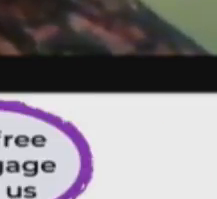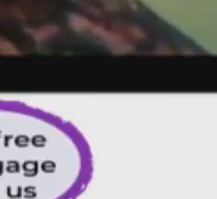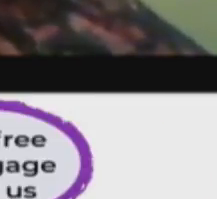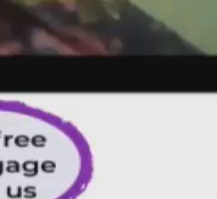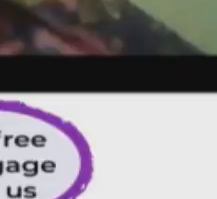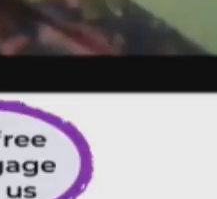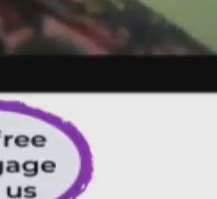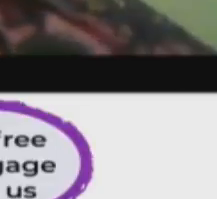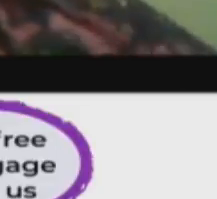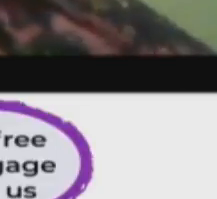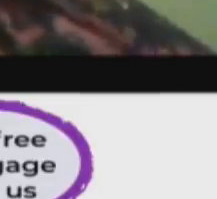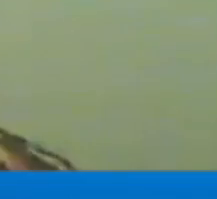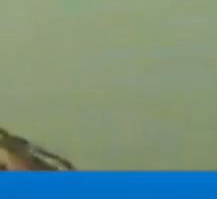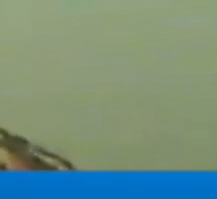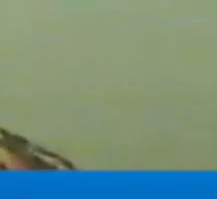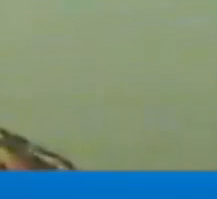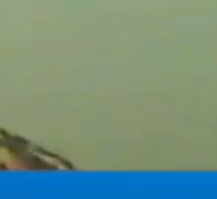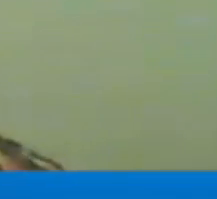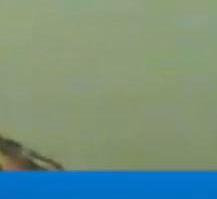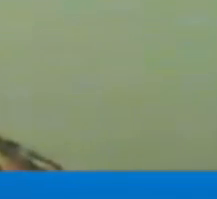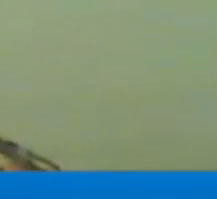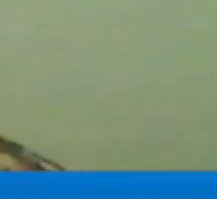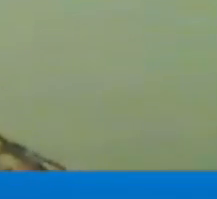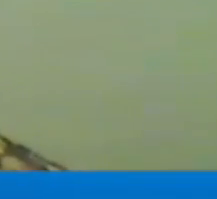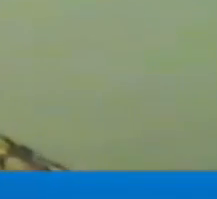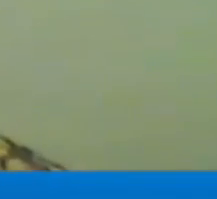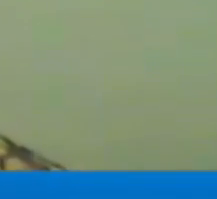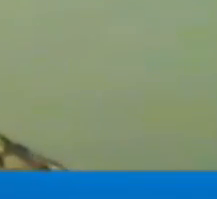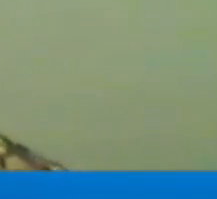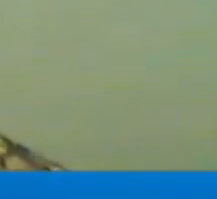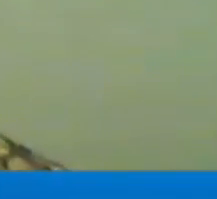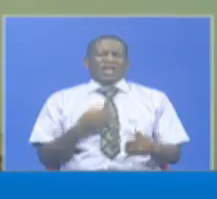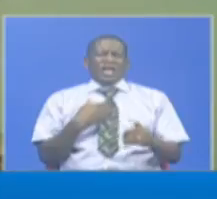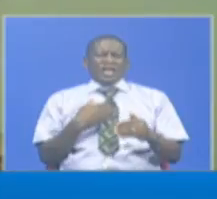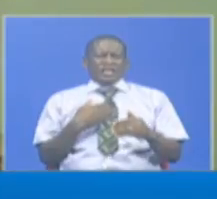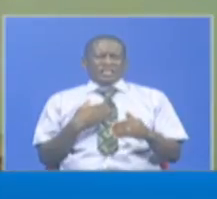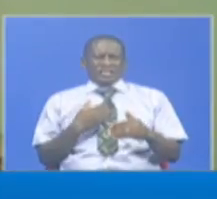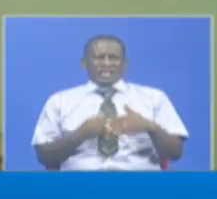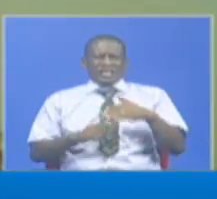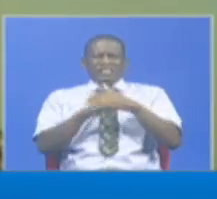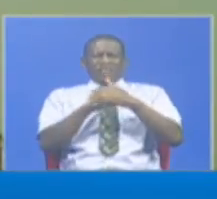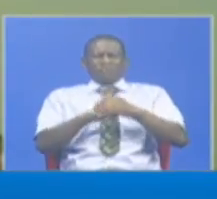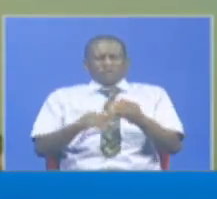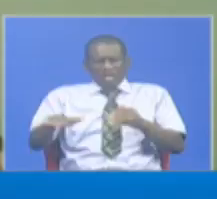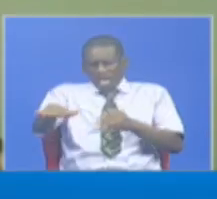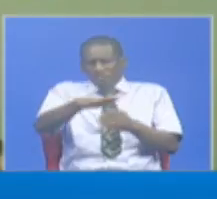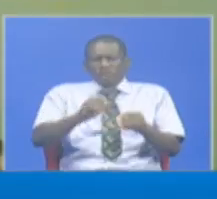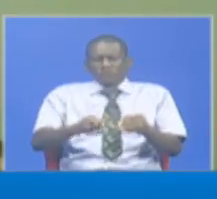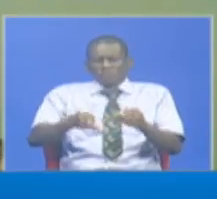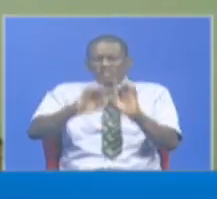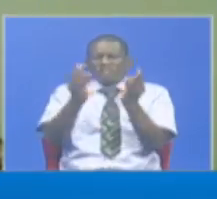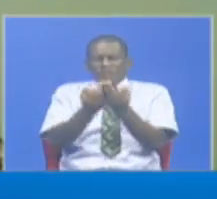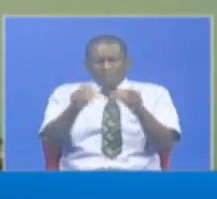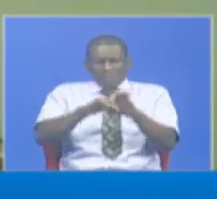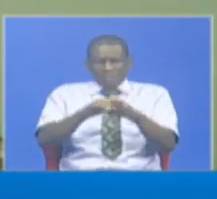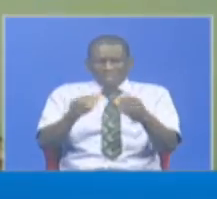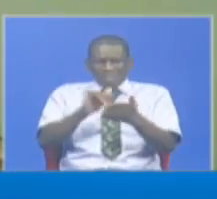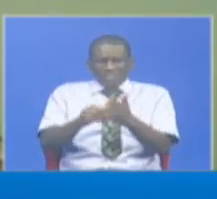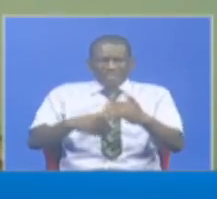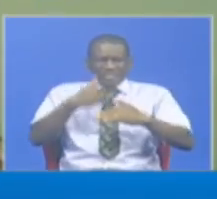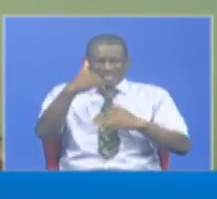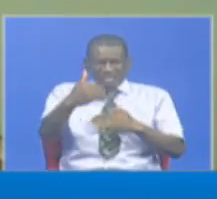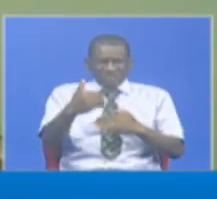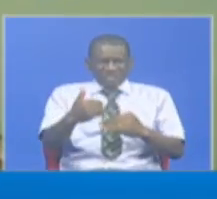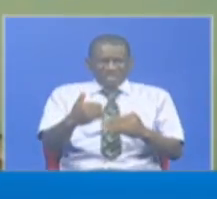after a while, I got a very supportive environment from members of my family, But that is after having gone through a